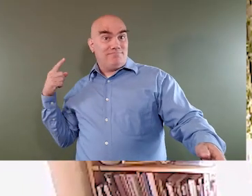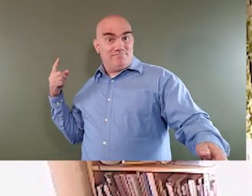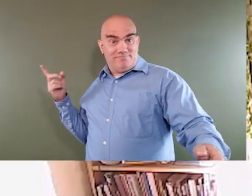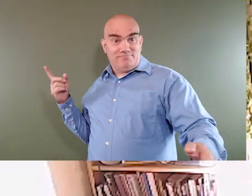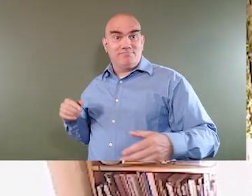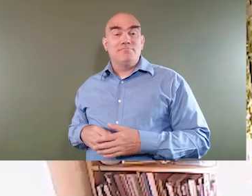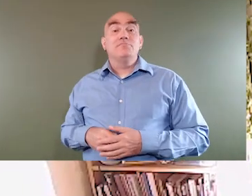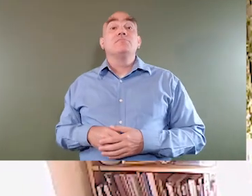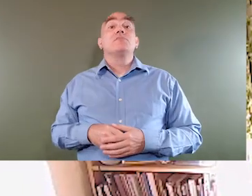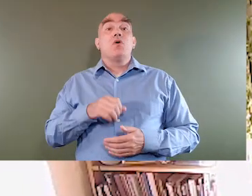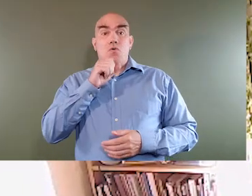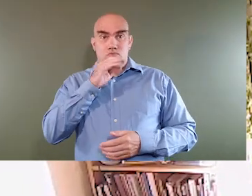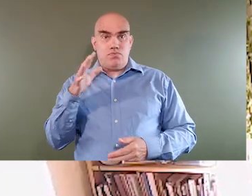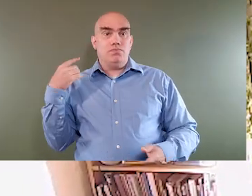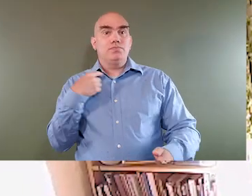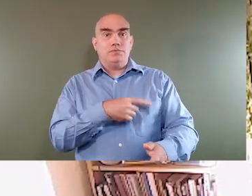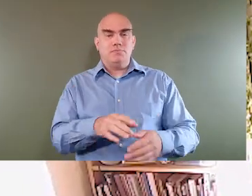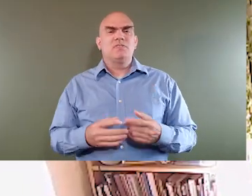Exhale, close. Let's do one more.